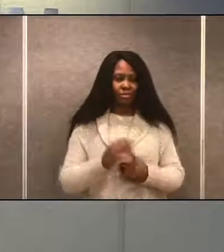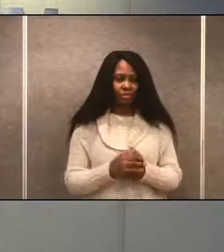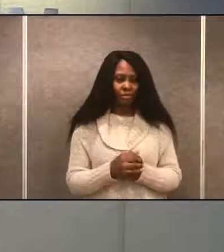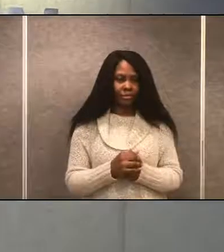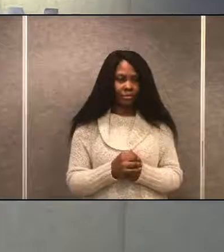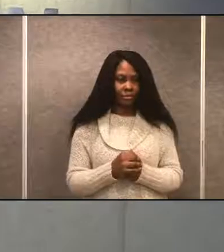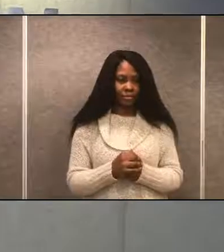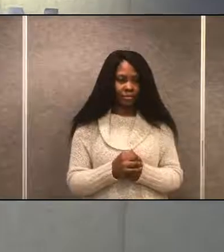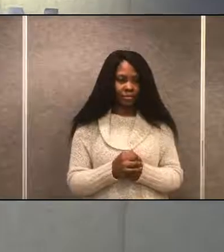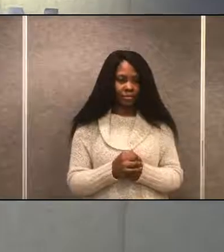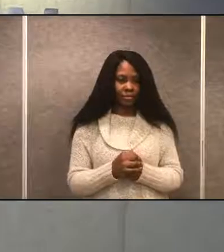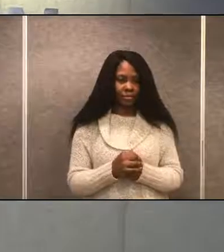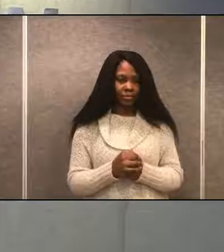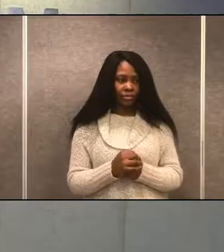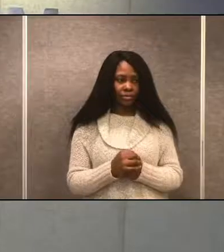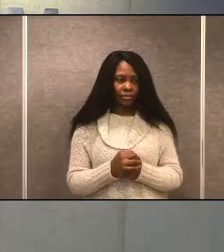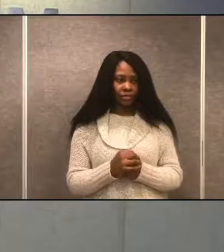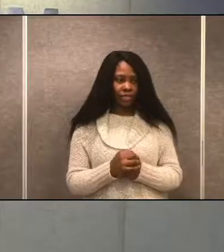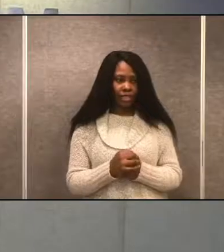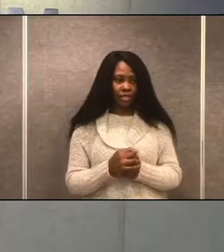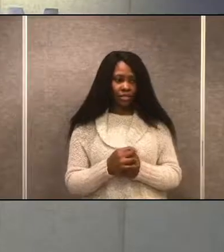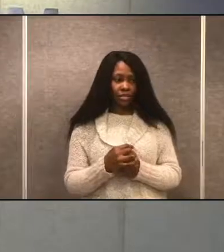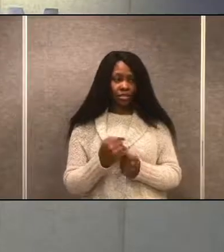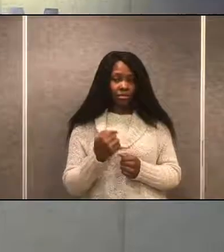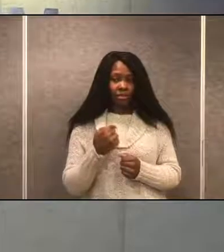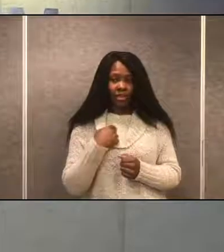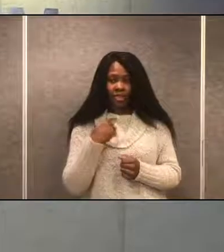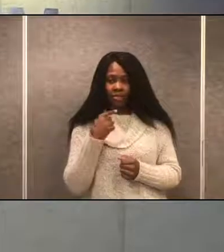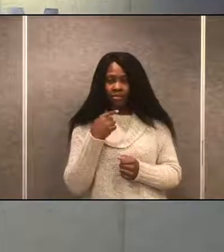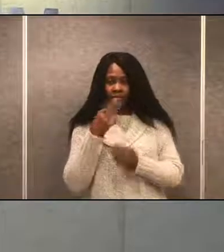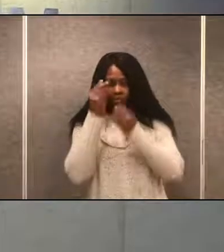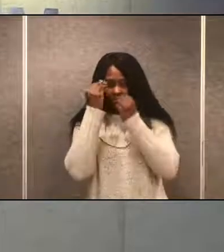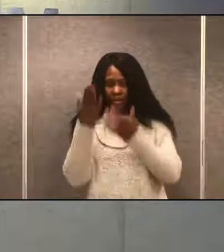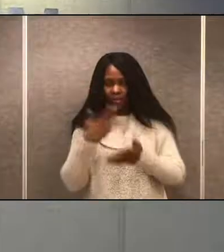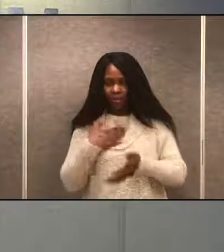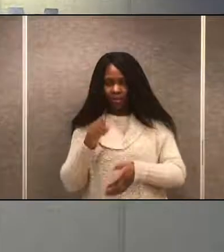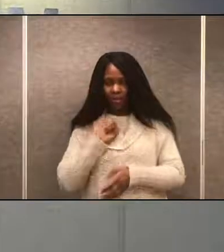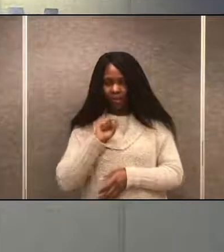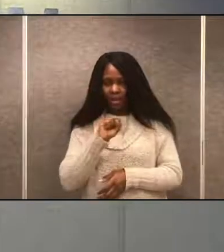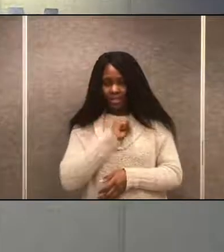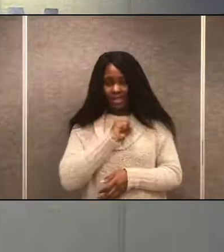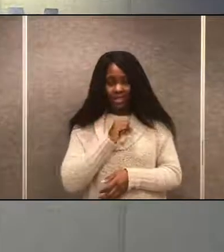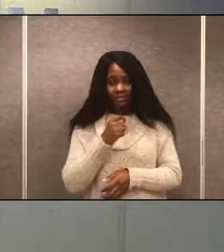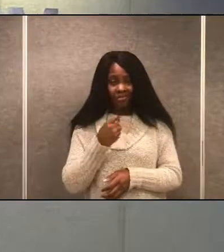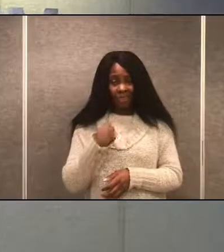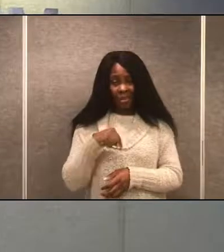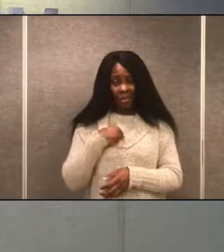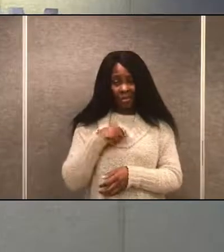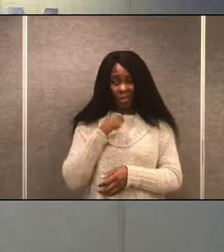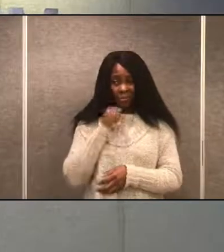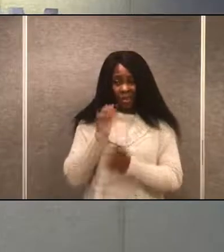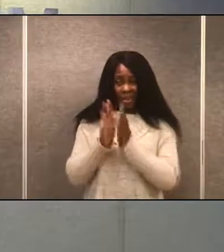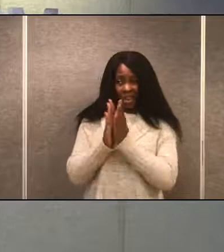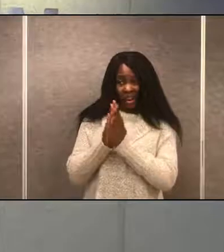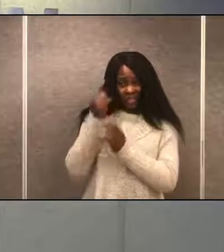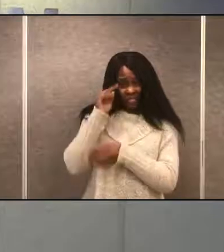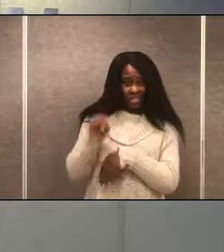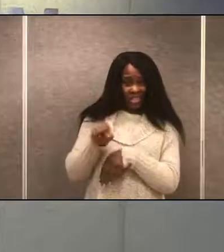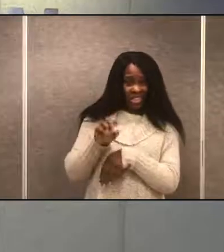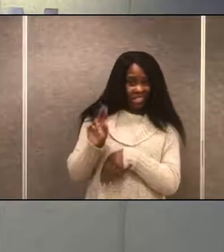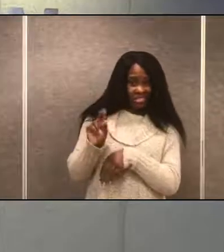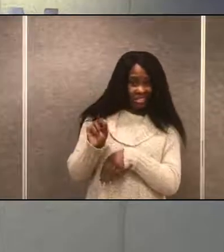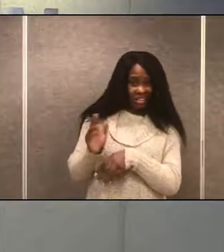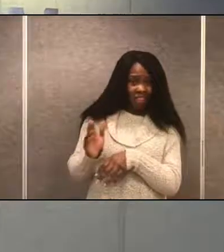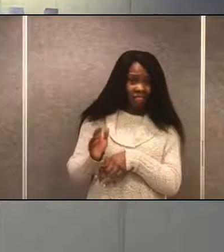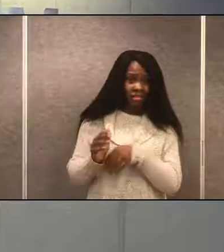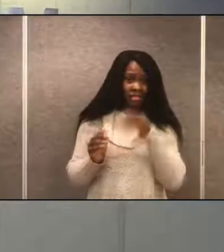often say to even my staff, none of us asked for none of this, But again,